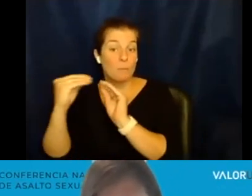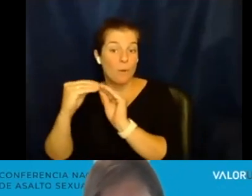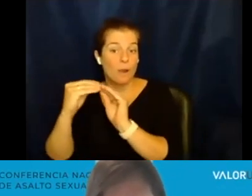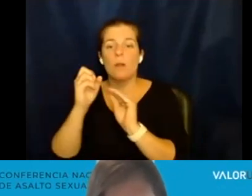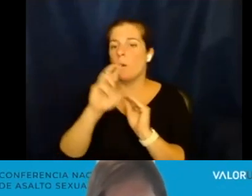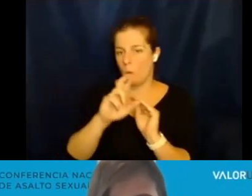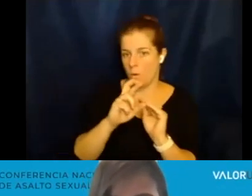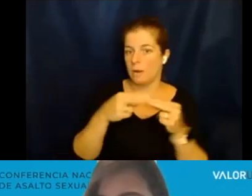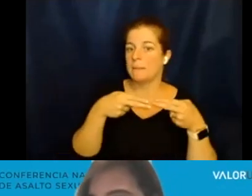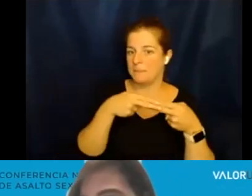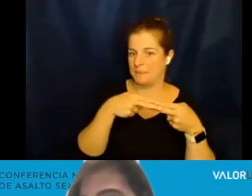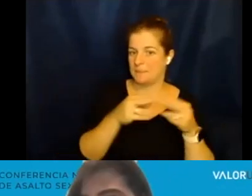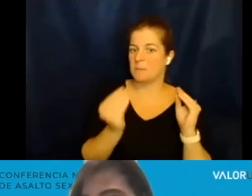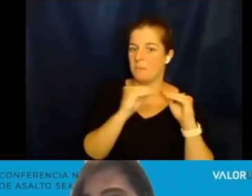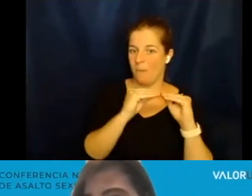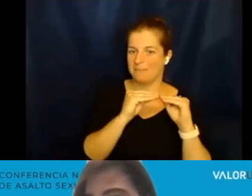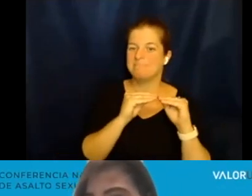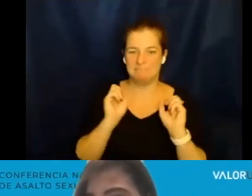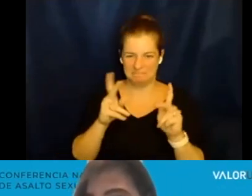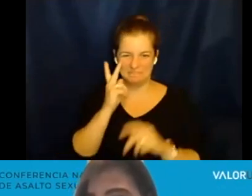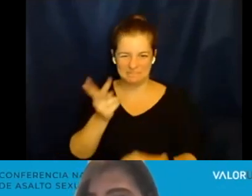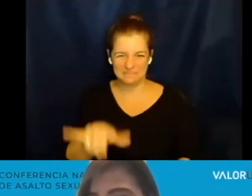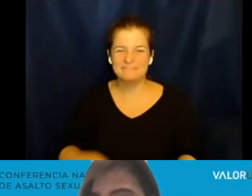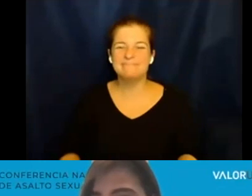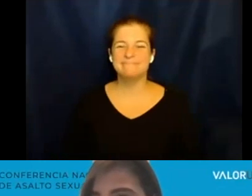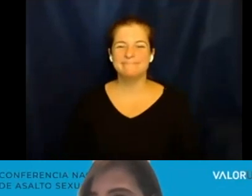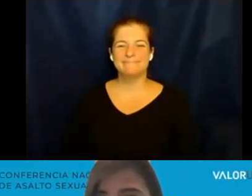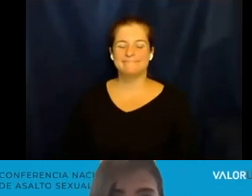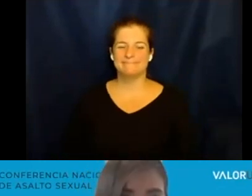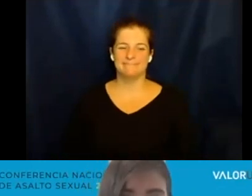the video and click on that button so that you are able to see that particular screen.